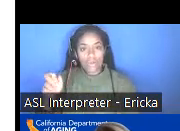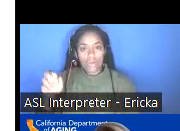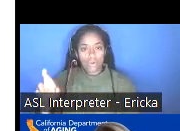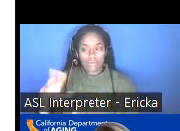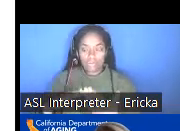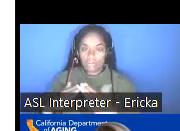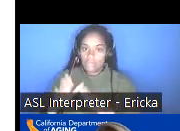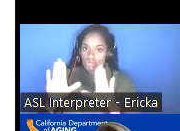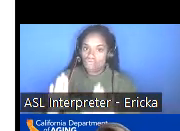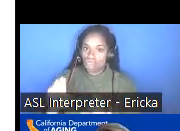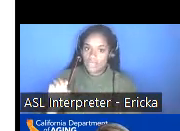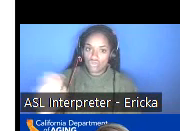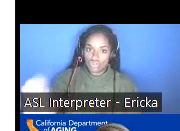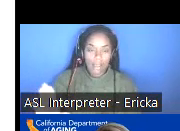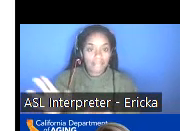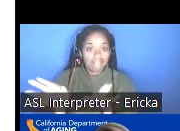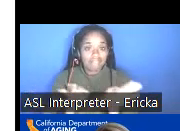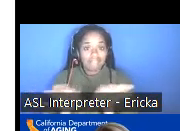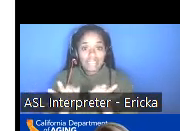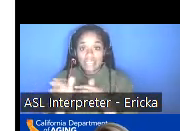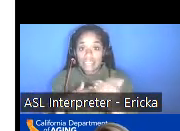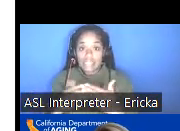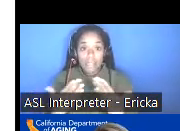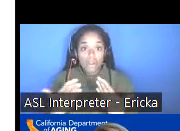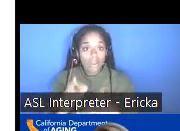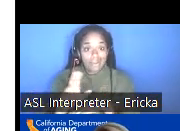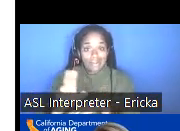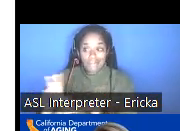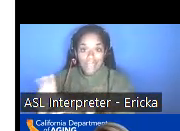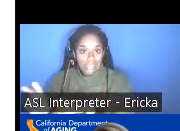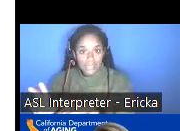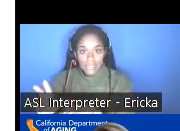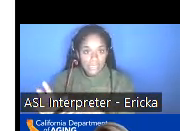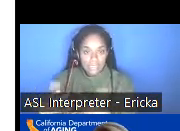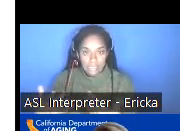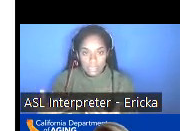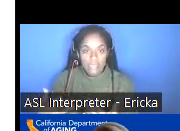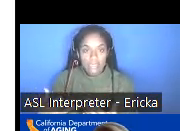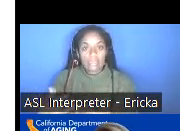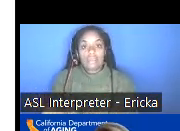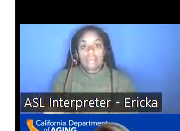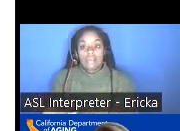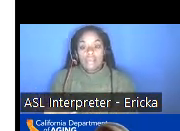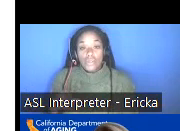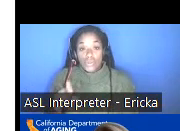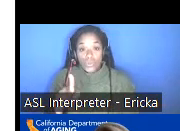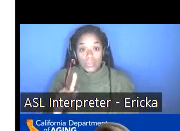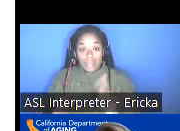outlining that no matter what investments you make across the continuum of care, you really can't